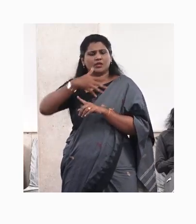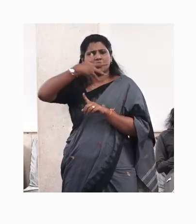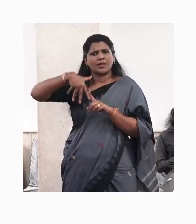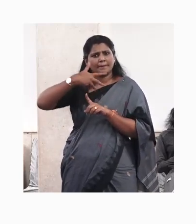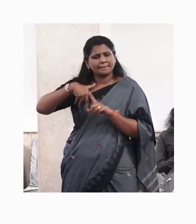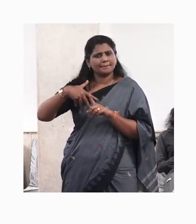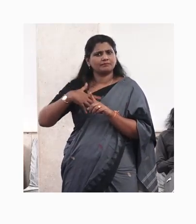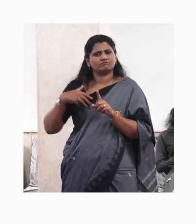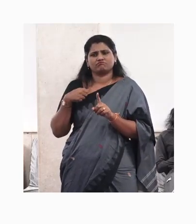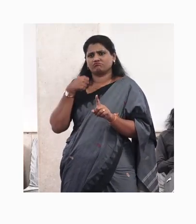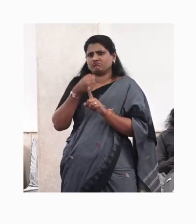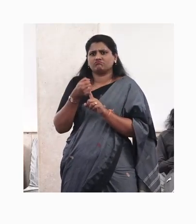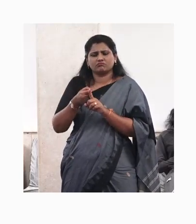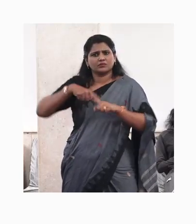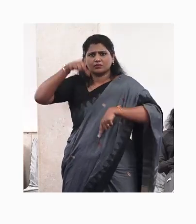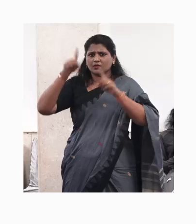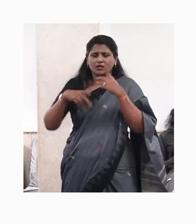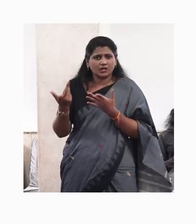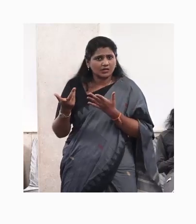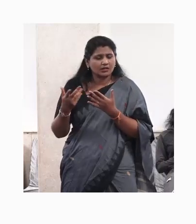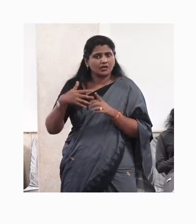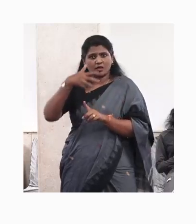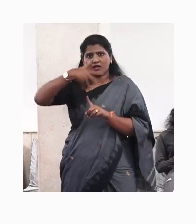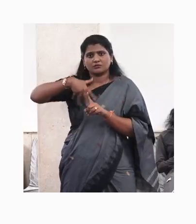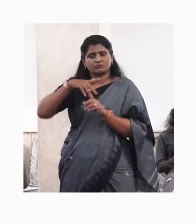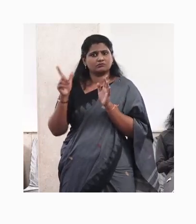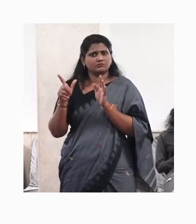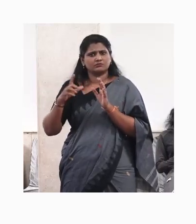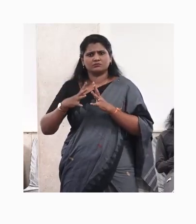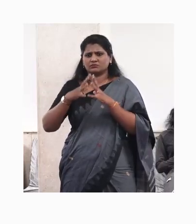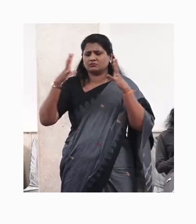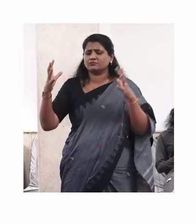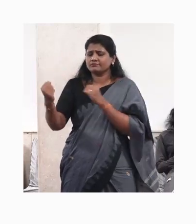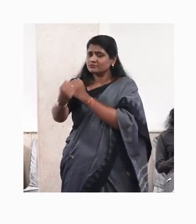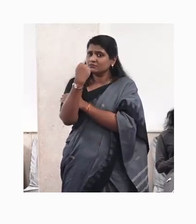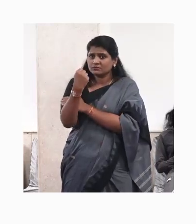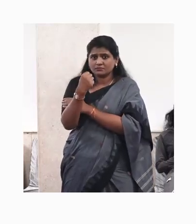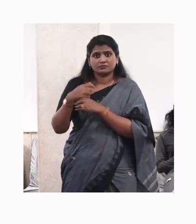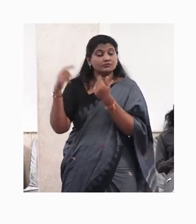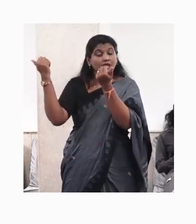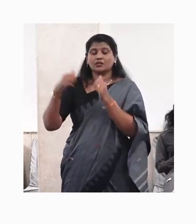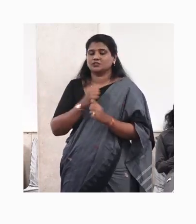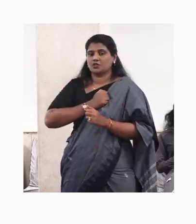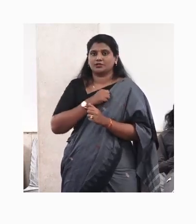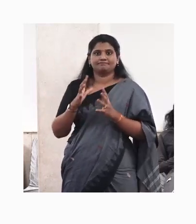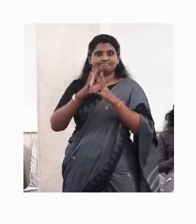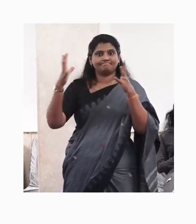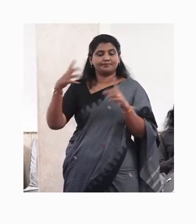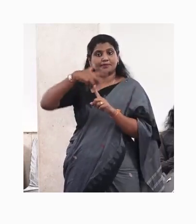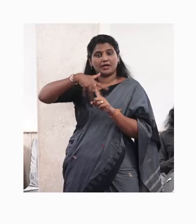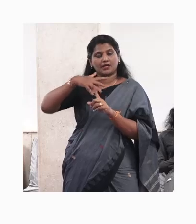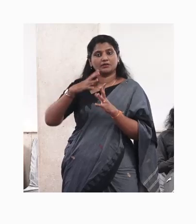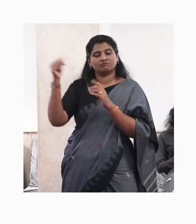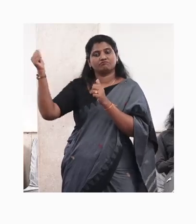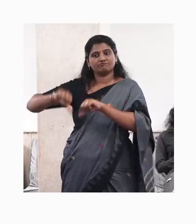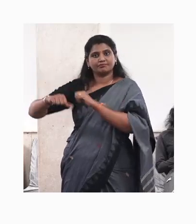of the adversity that the person faces, in the background of loss of power, in the background of rules and